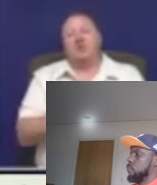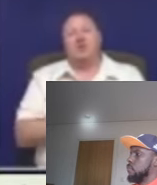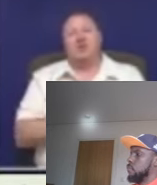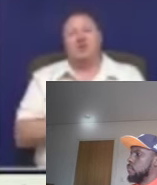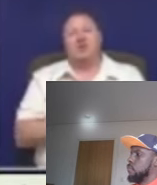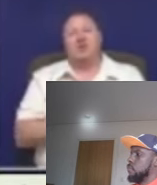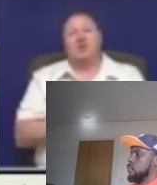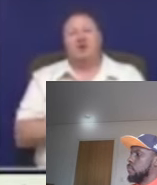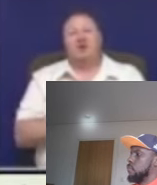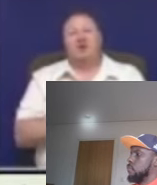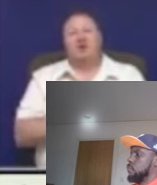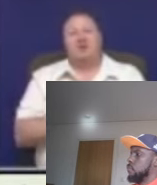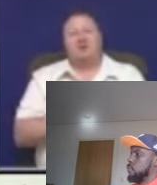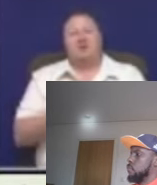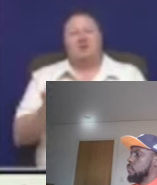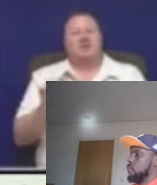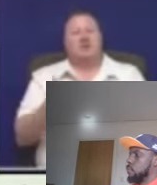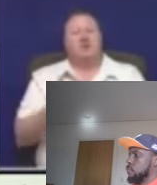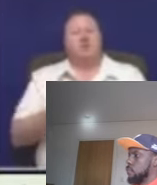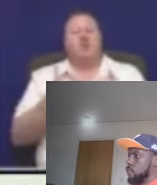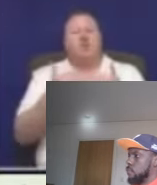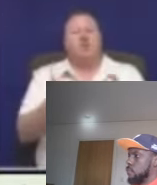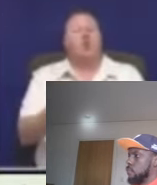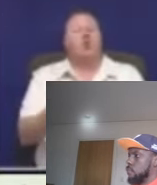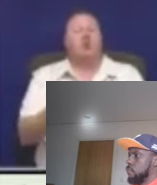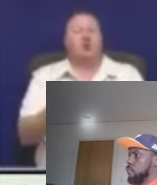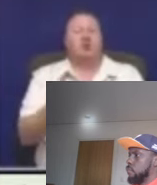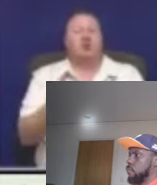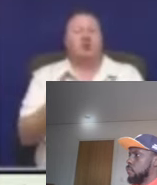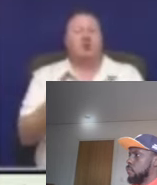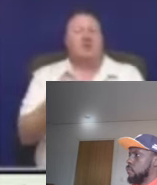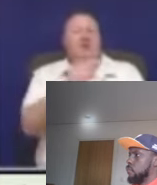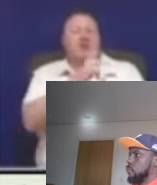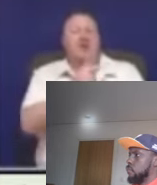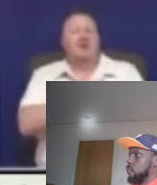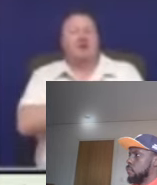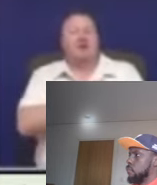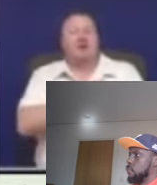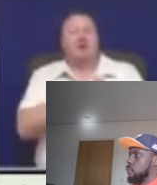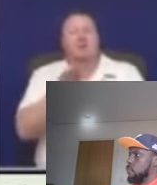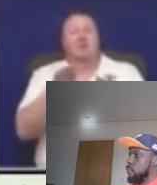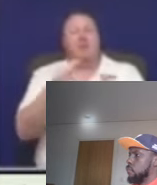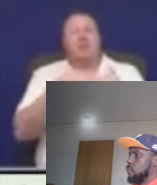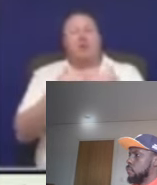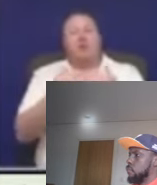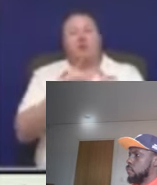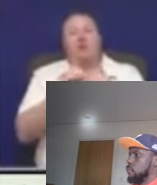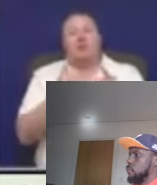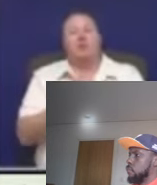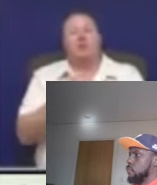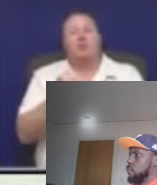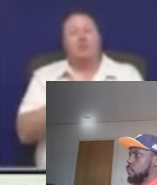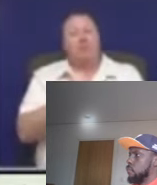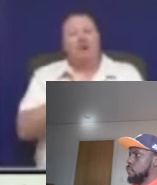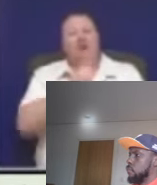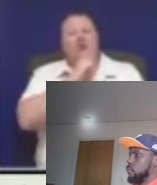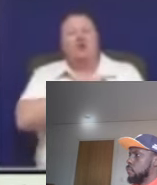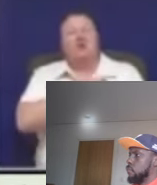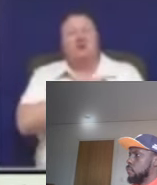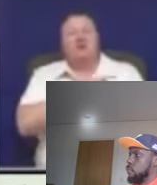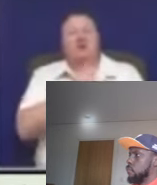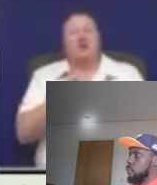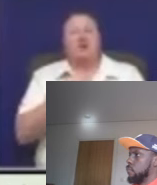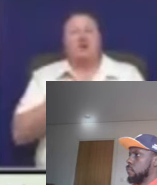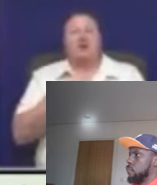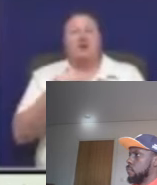after the successful approach in KwaZulu-Natal's Public Works Department, will help us restore trust and ensure that contractors are